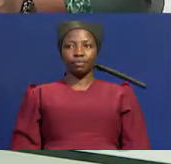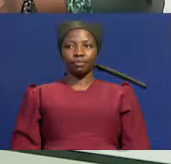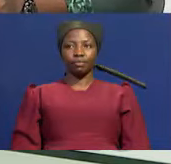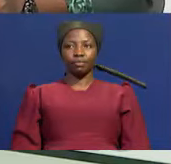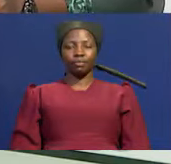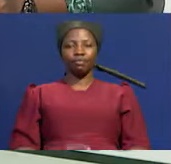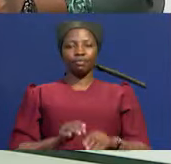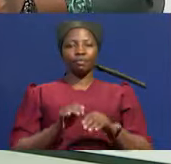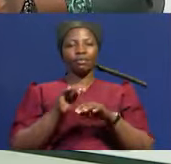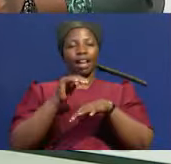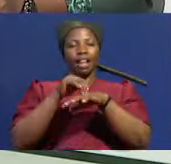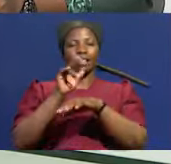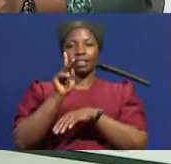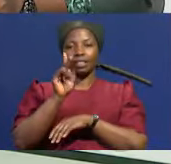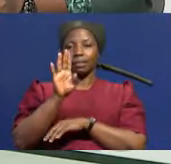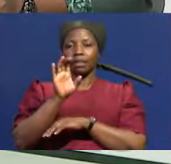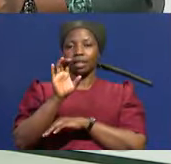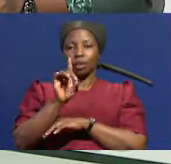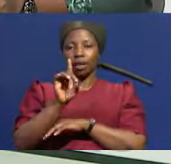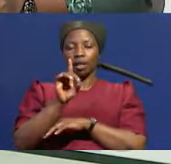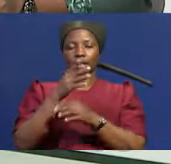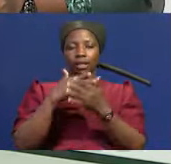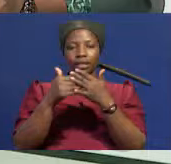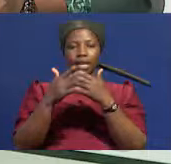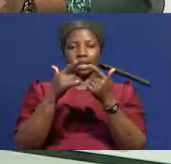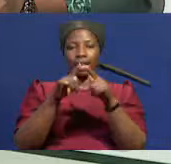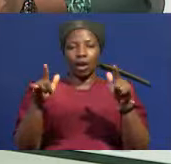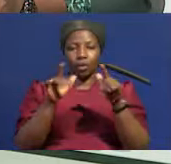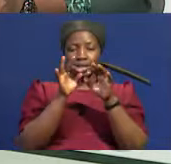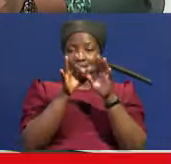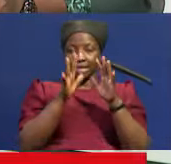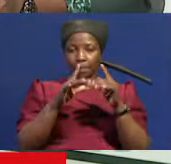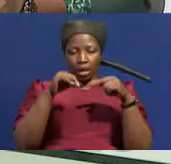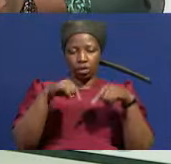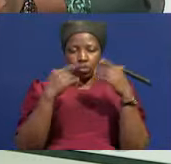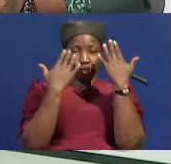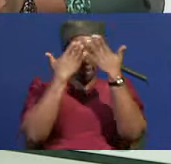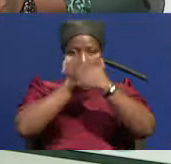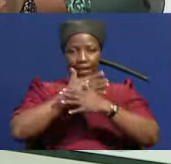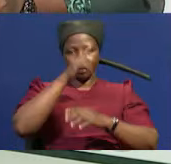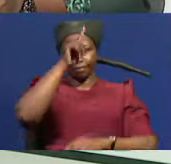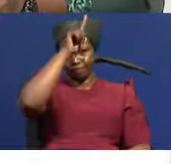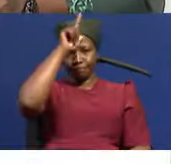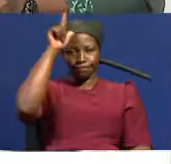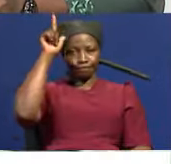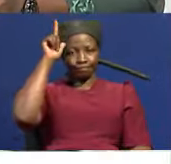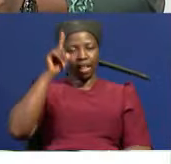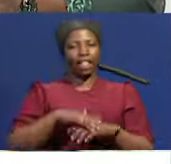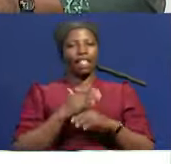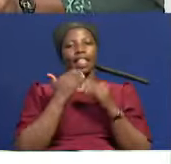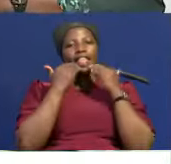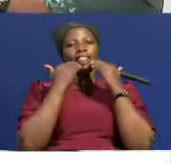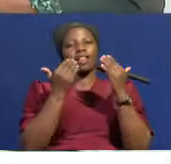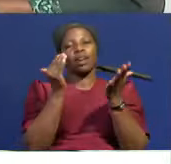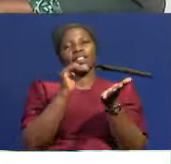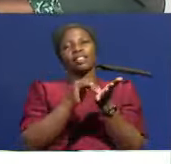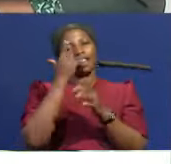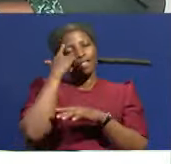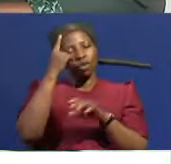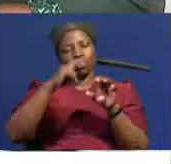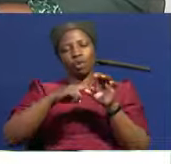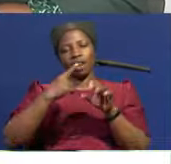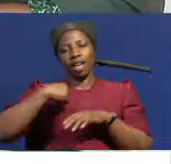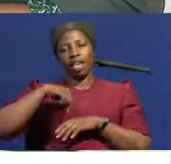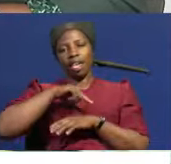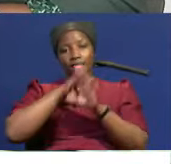our socials at KBC Channel 1. Our sign language expert tonight is Lucy Mwaura. Thank you once again for joining us. President William